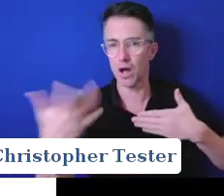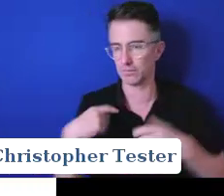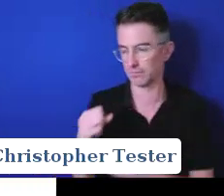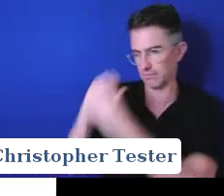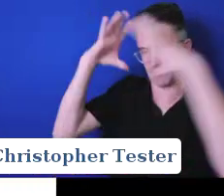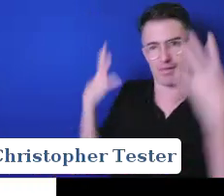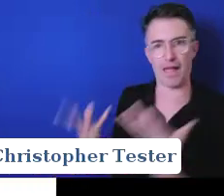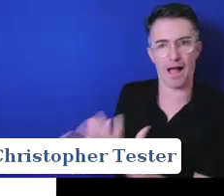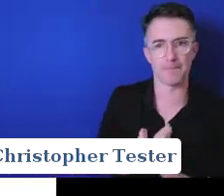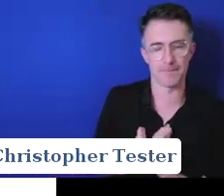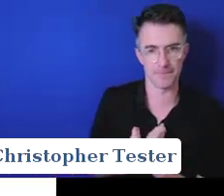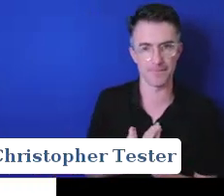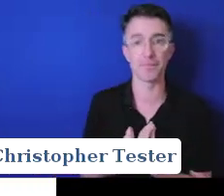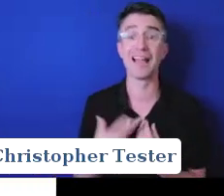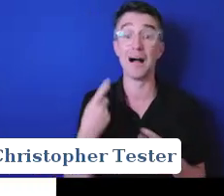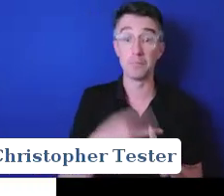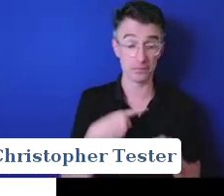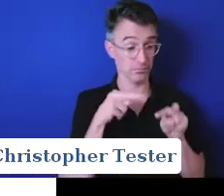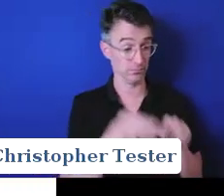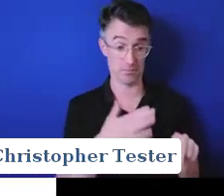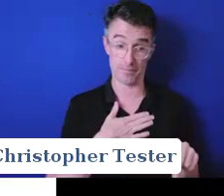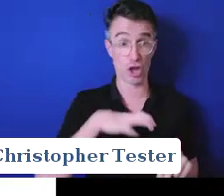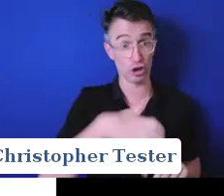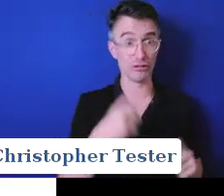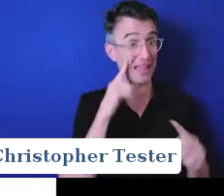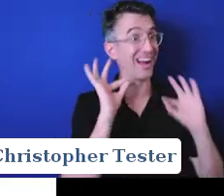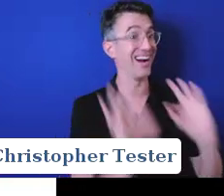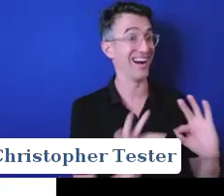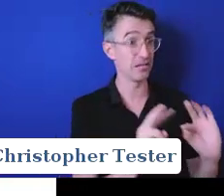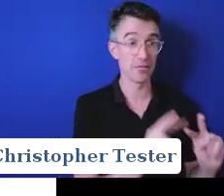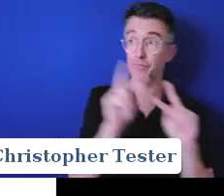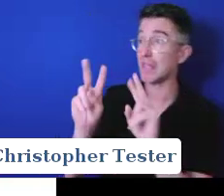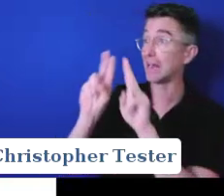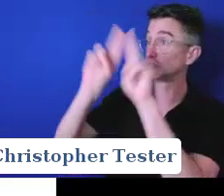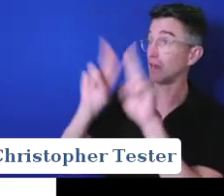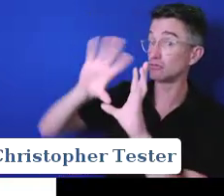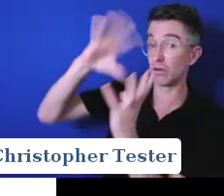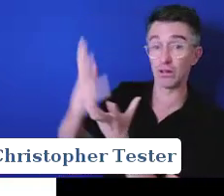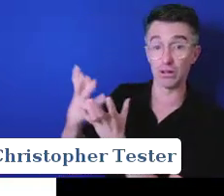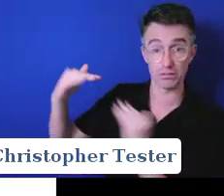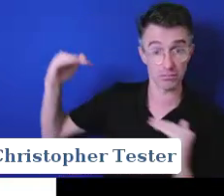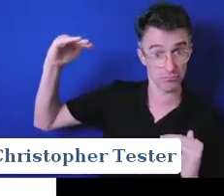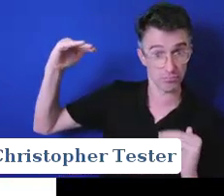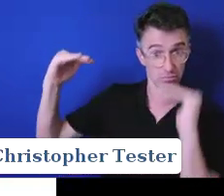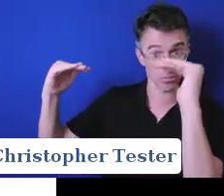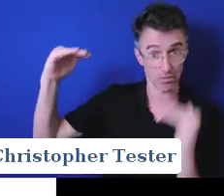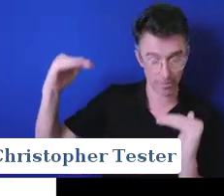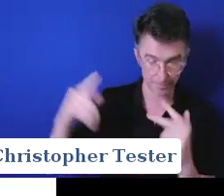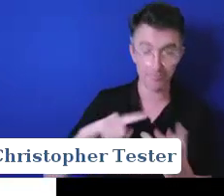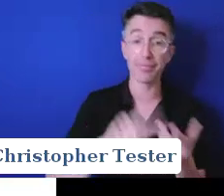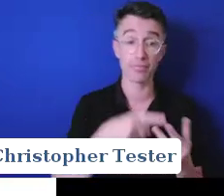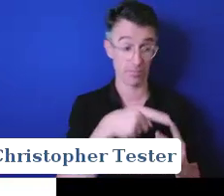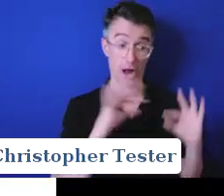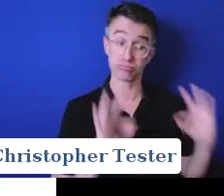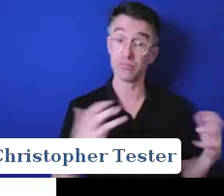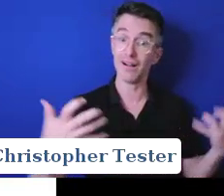of course, linked to CRPD, the Convention on the Rights of the Persons with a Disability Guidelines and Standards. It also contributes